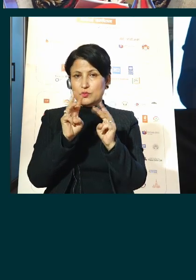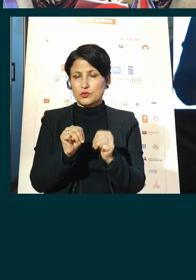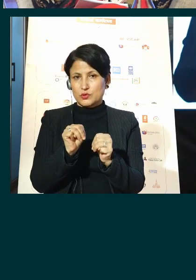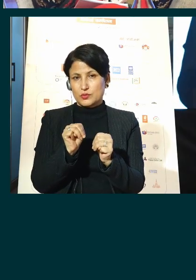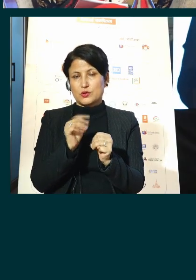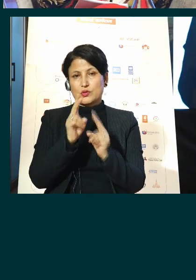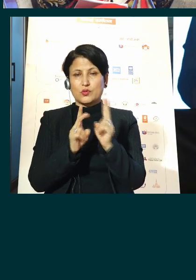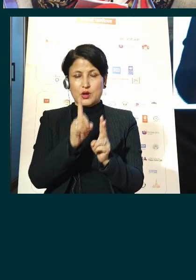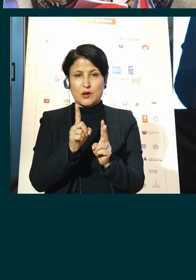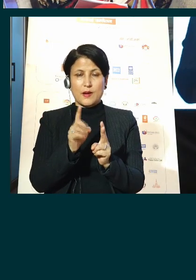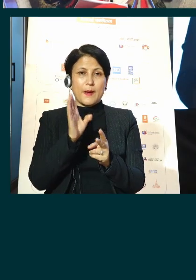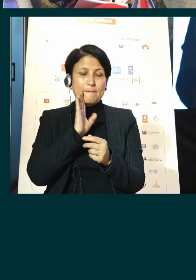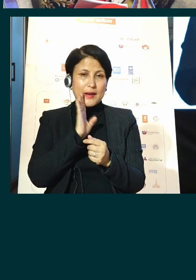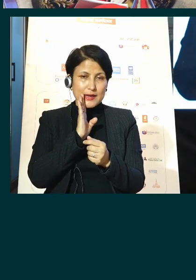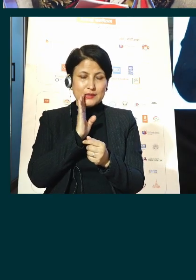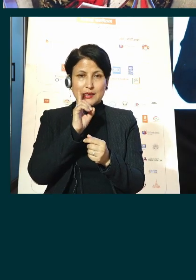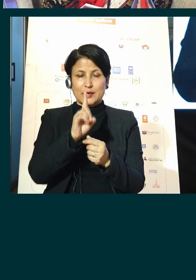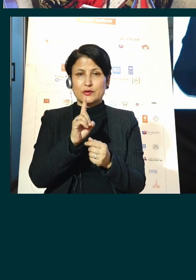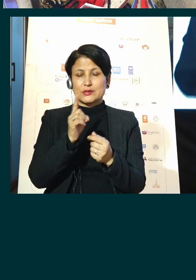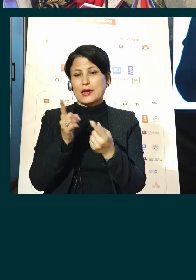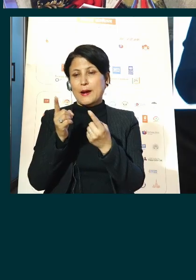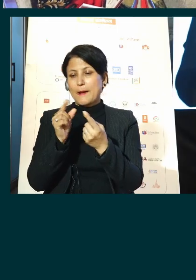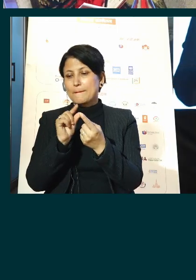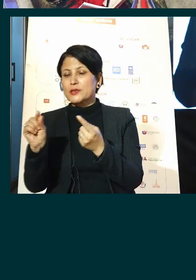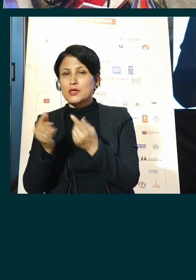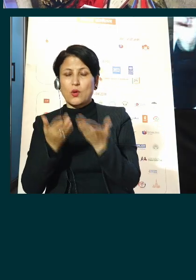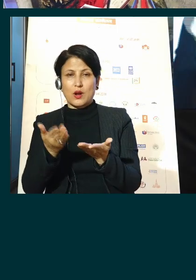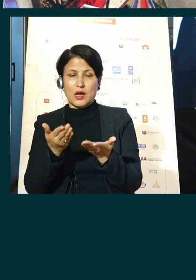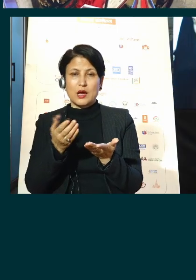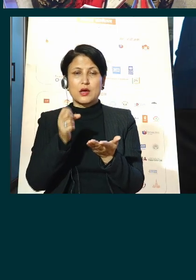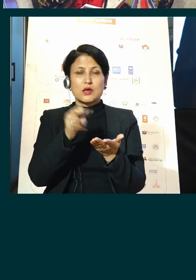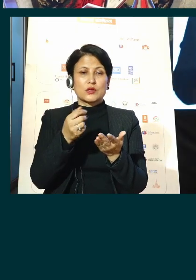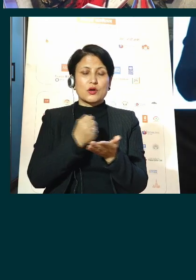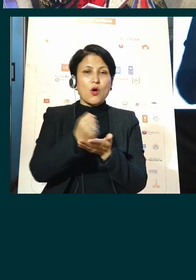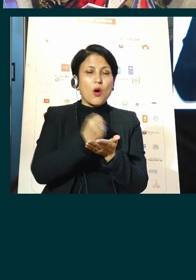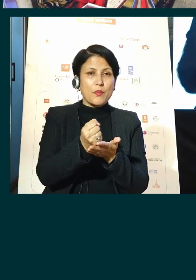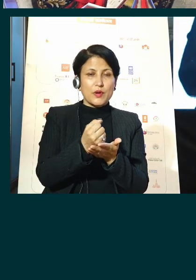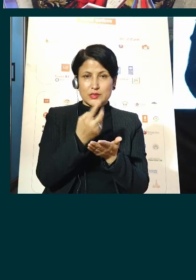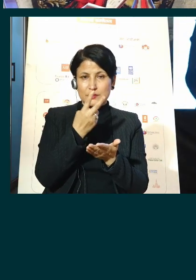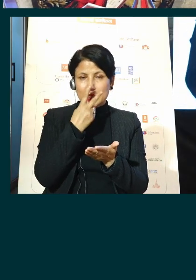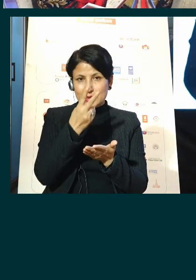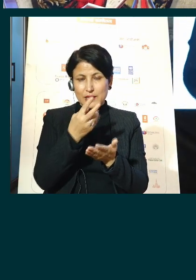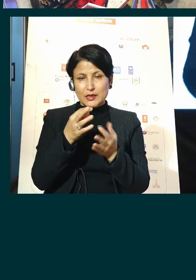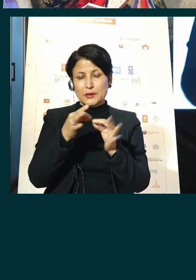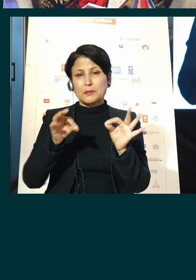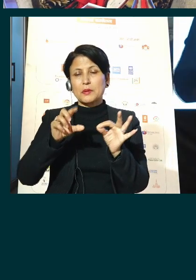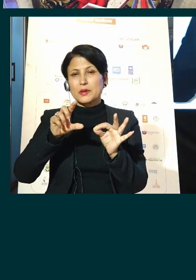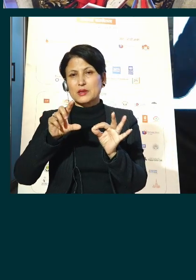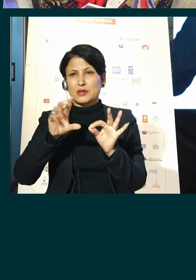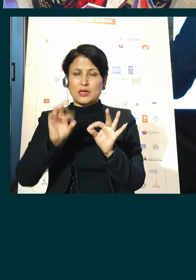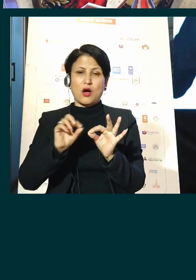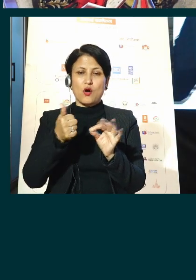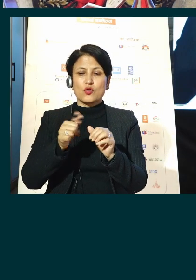piece, also understanding the diversity of practices from one community to the next, right? We've talked a lot about that today, that there's